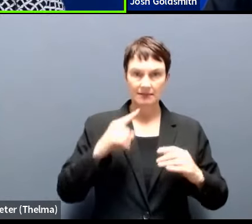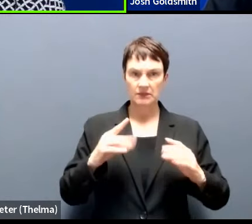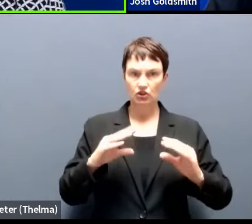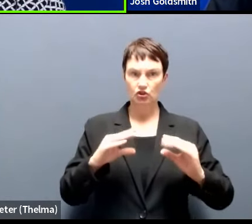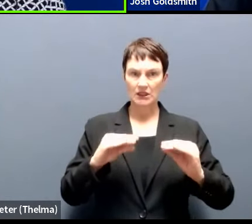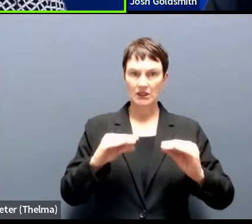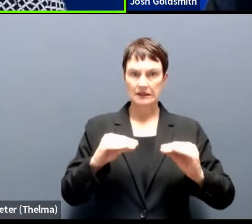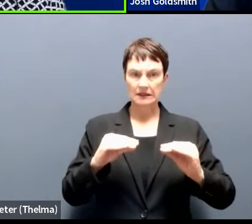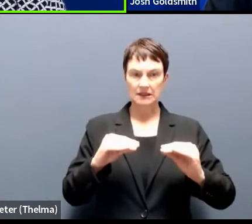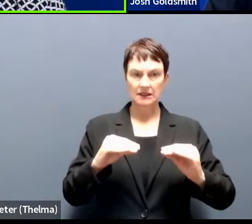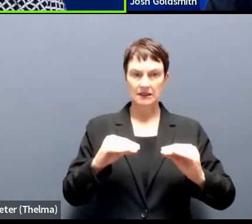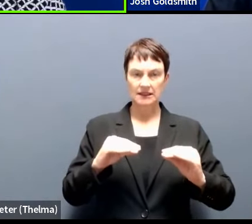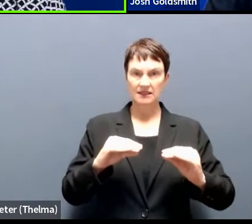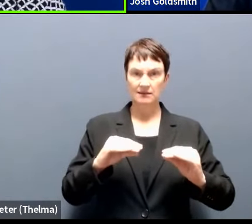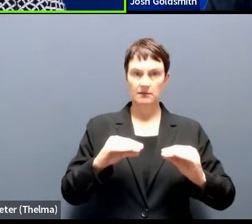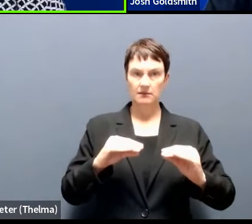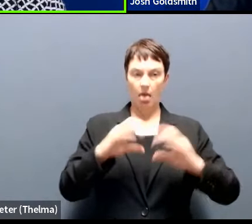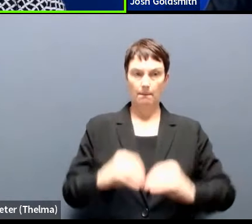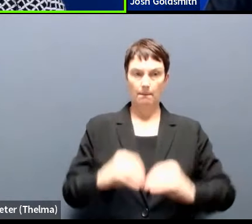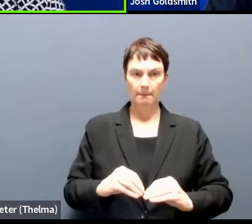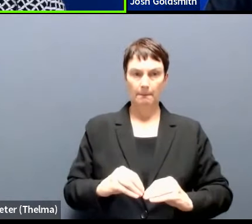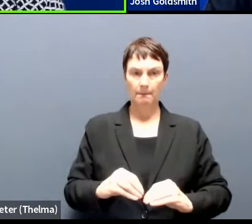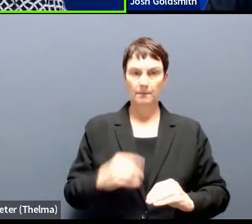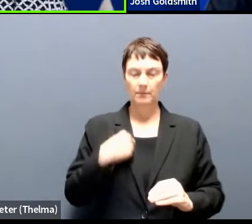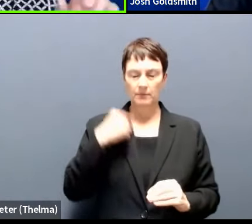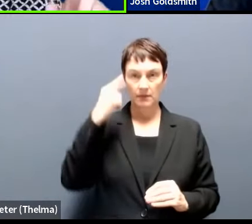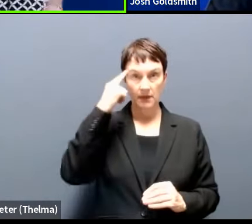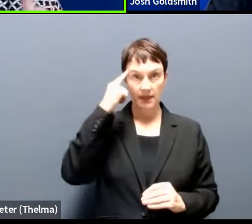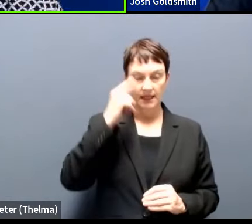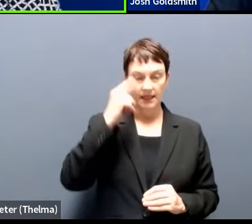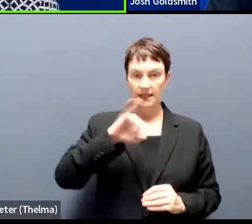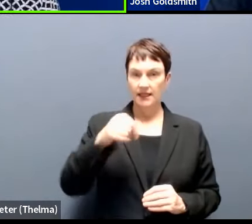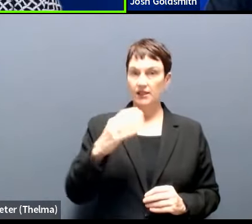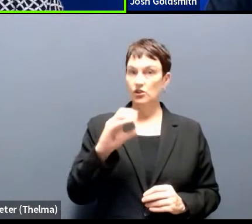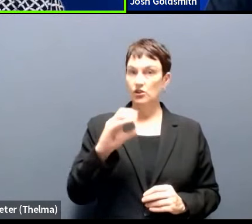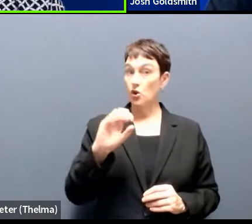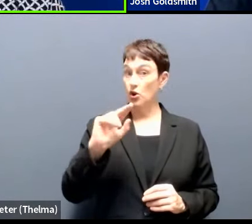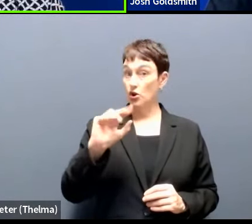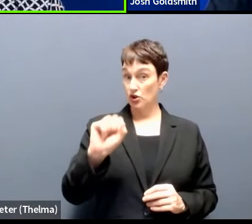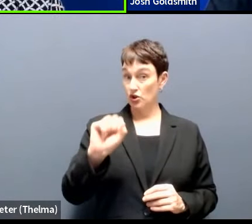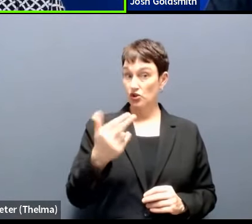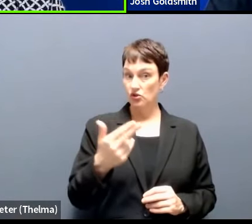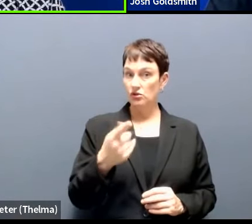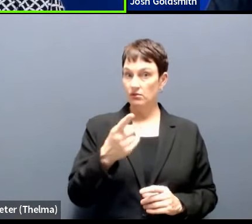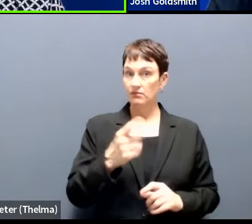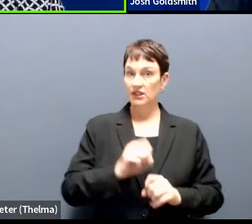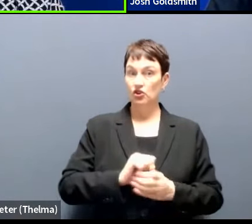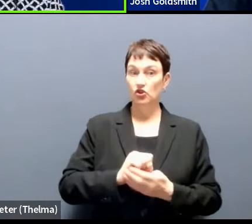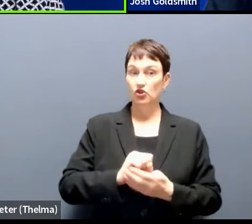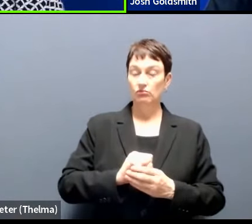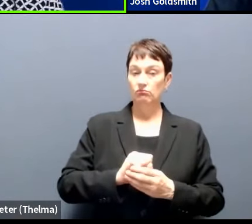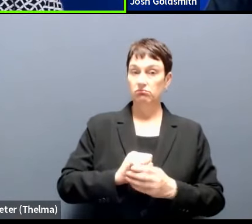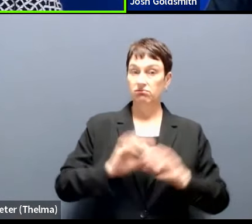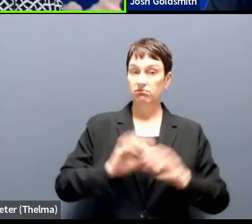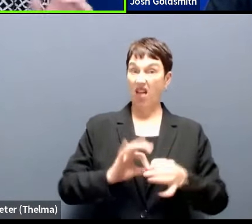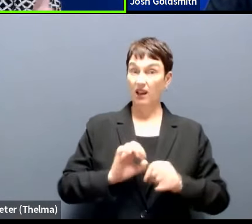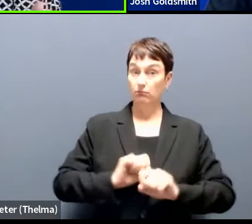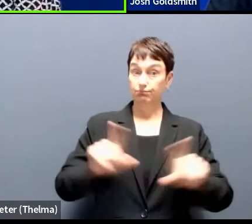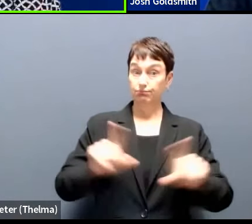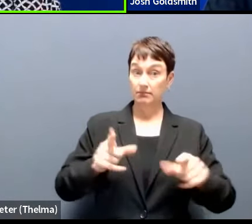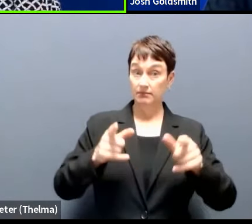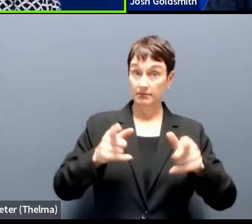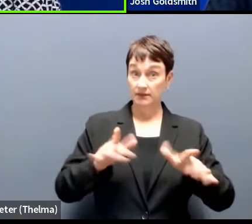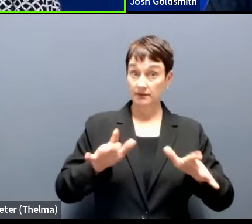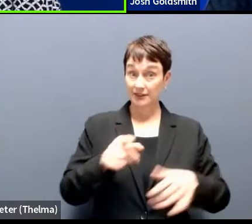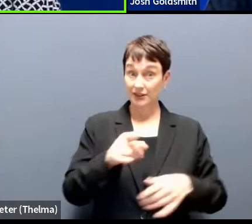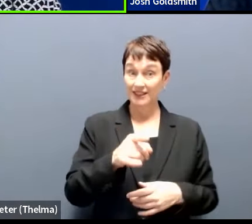but I believe Josh, who's always on top of things, has shared the link to the photo booth with you. And